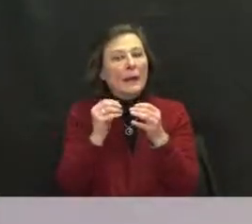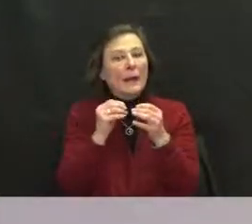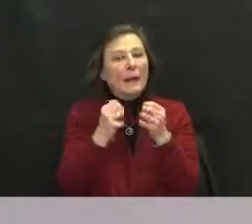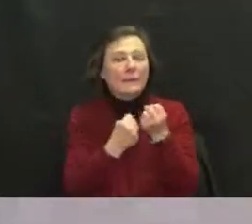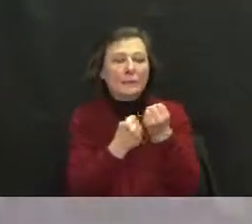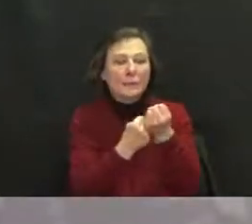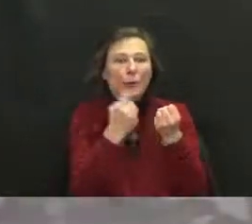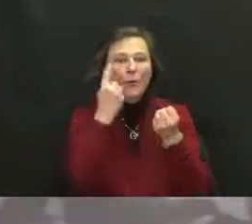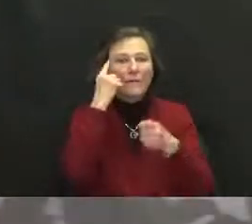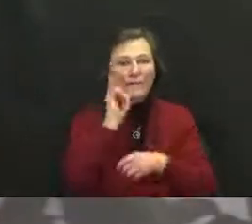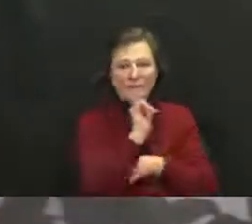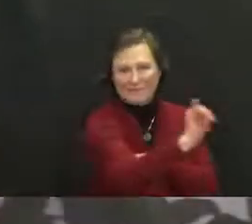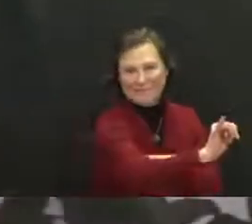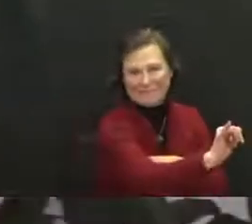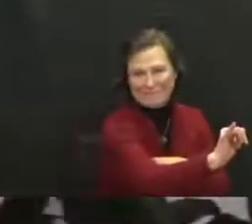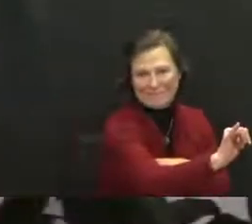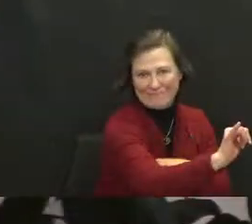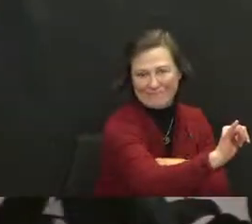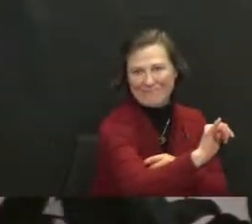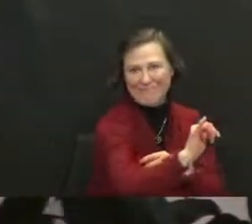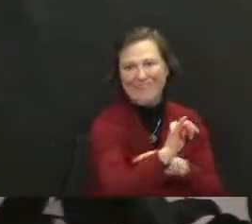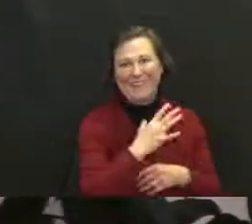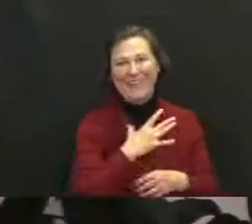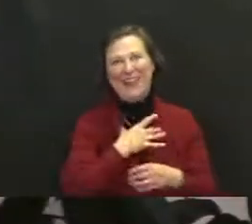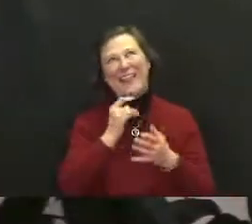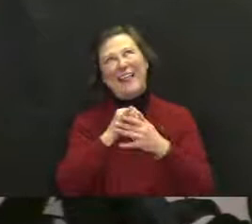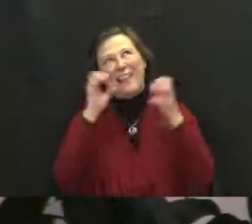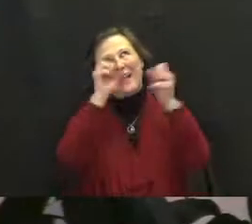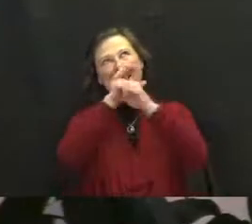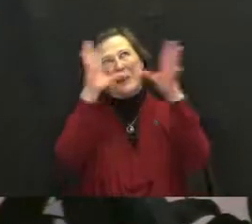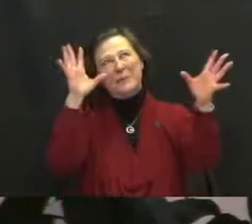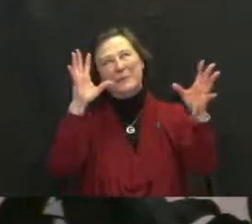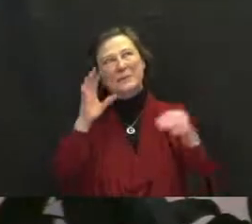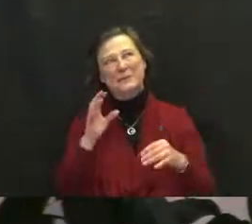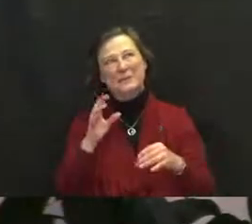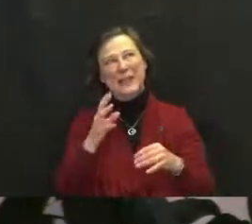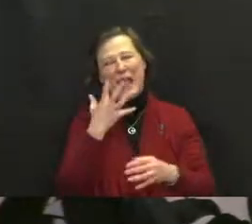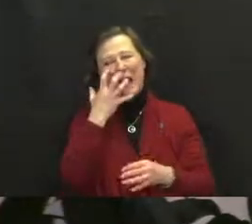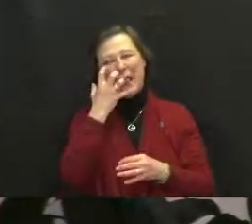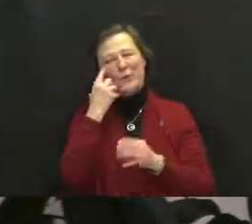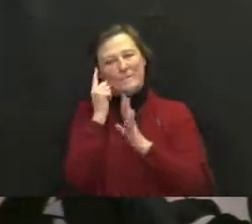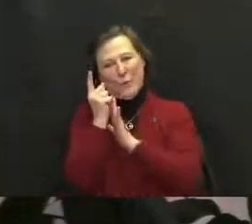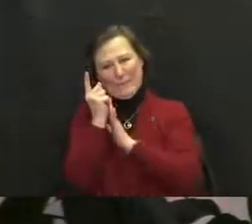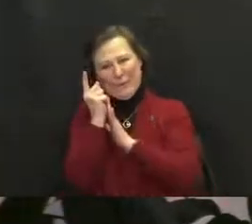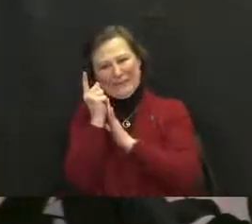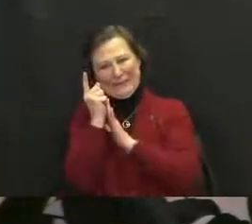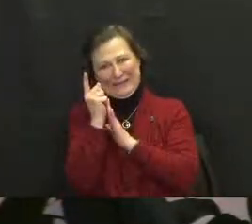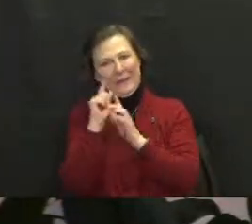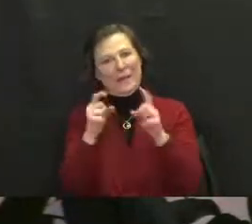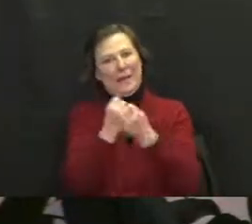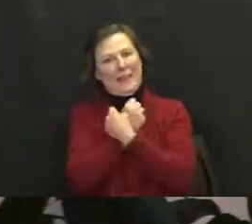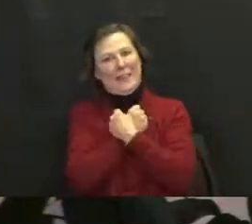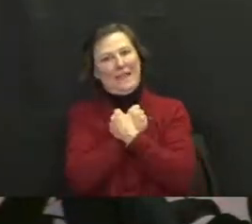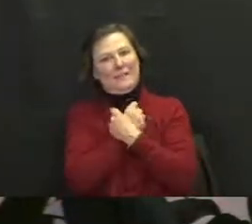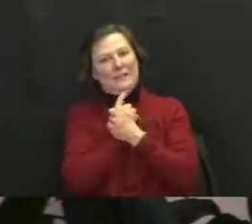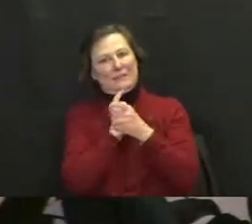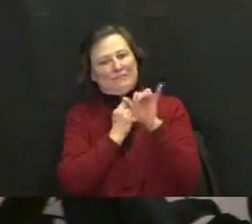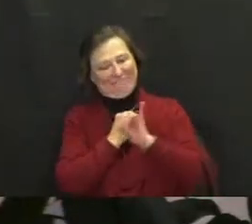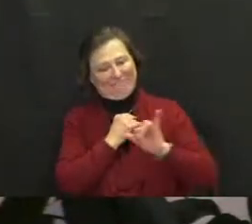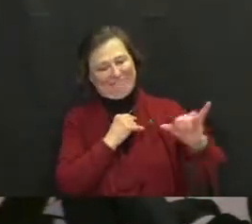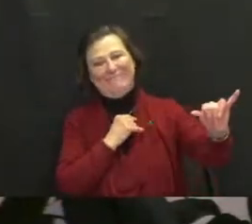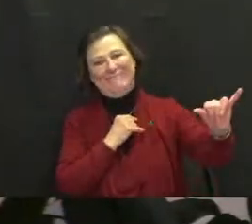lifetime. I like that image. The anger is just for a moment, but the love is always